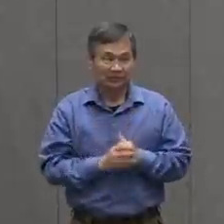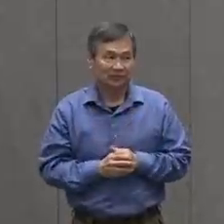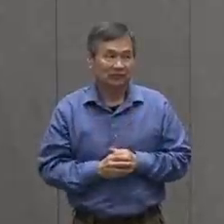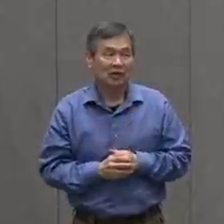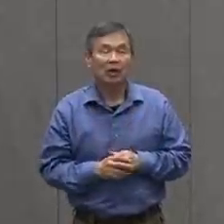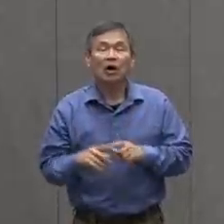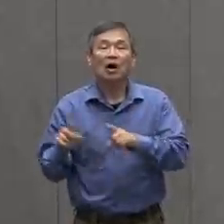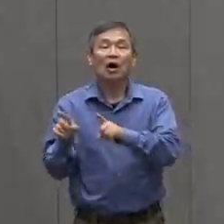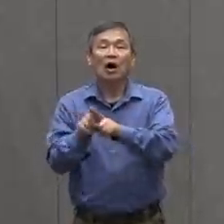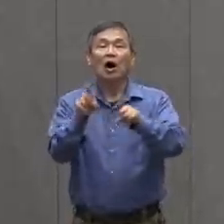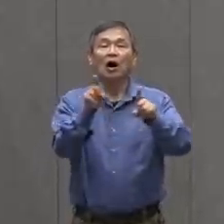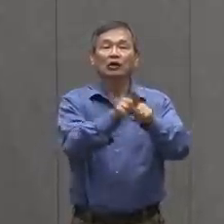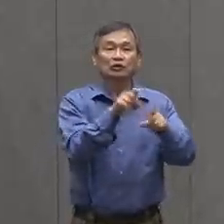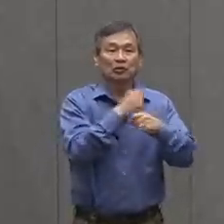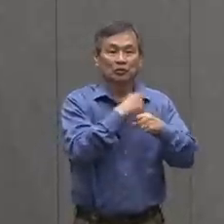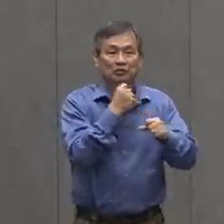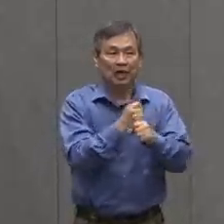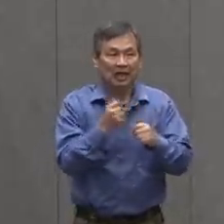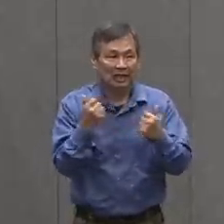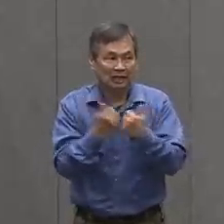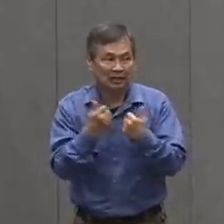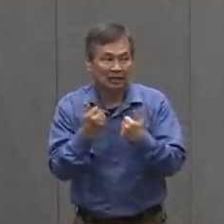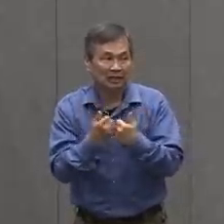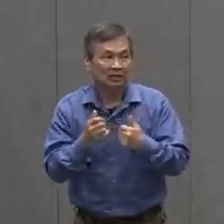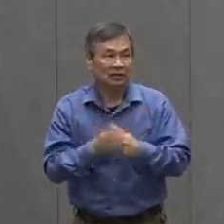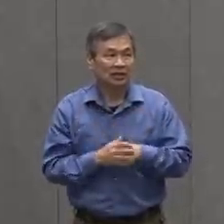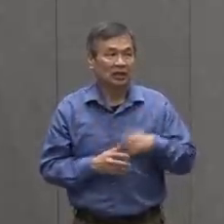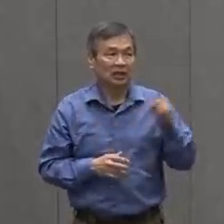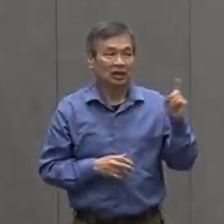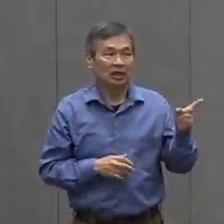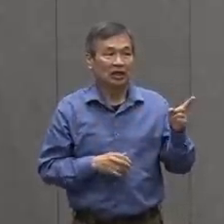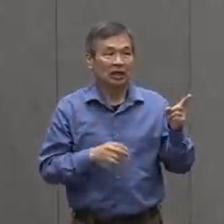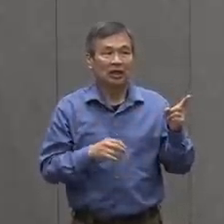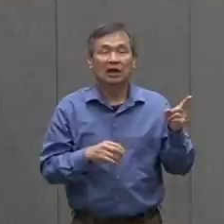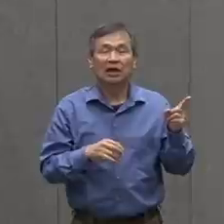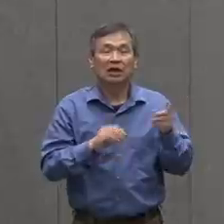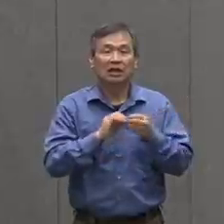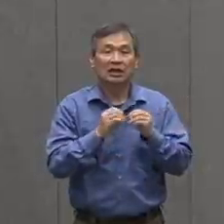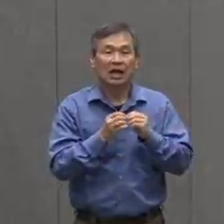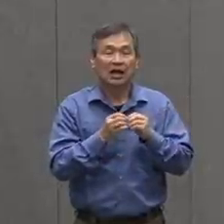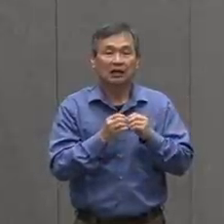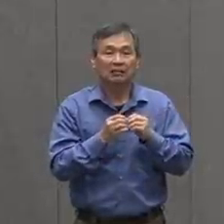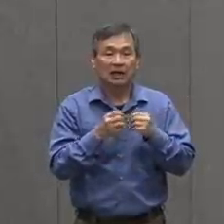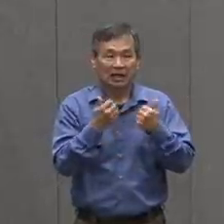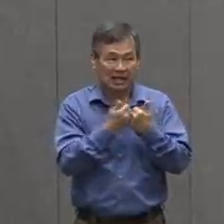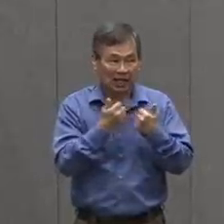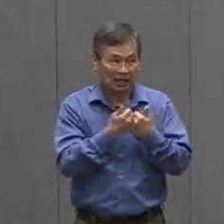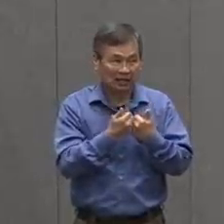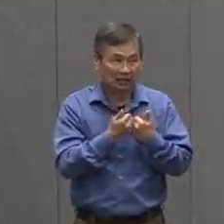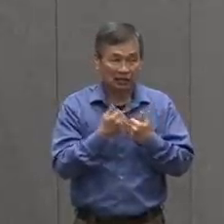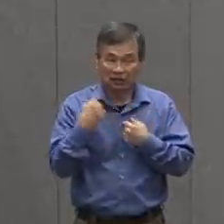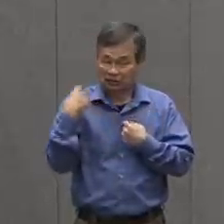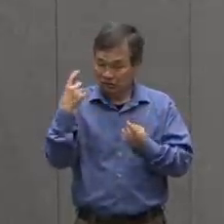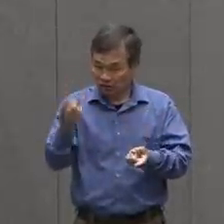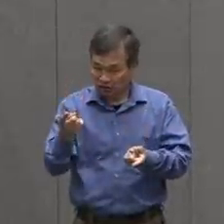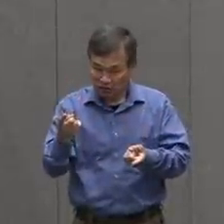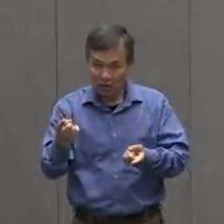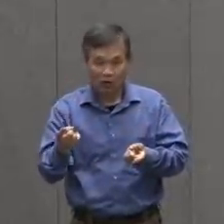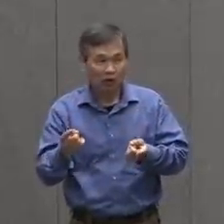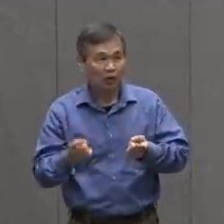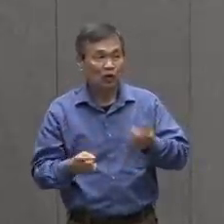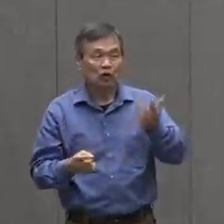We also made a game of Go Fish using number names. So we have seen, so far, three